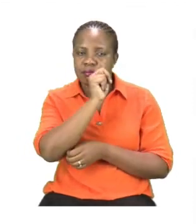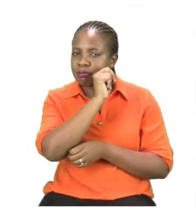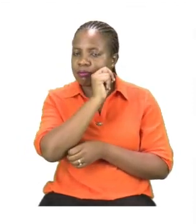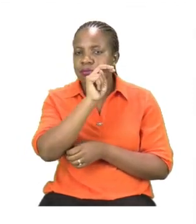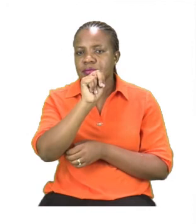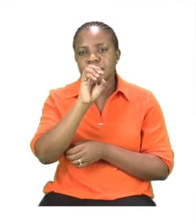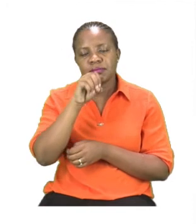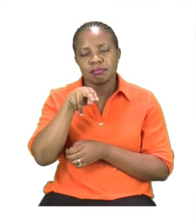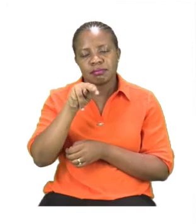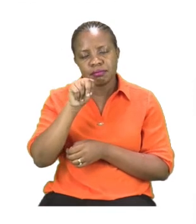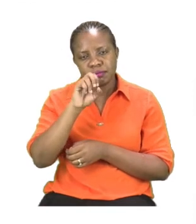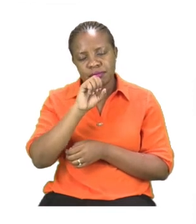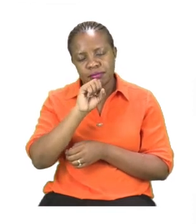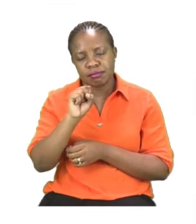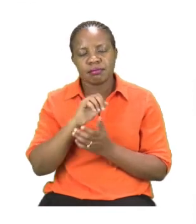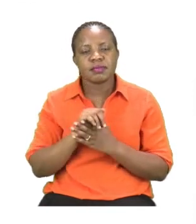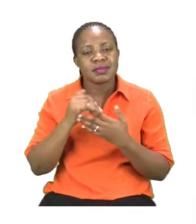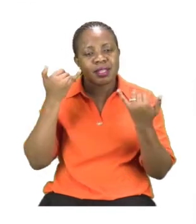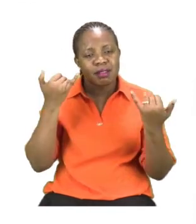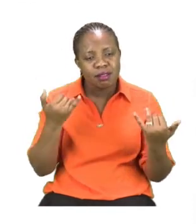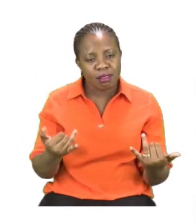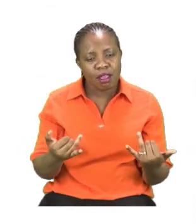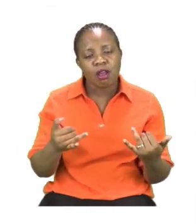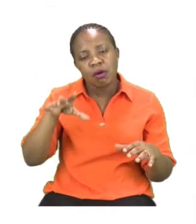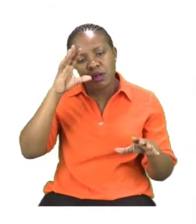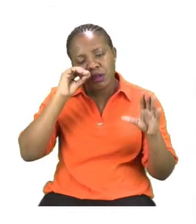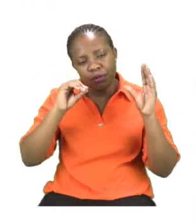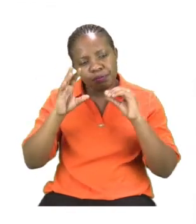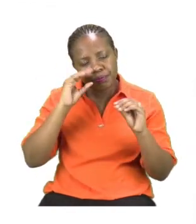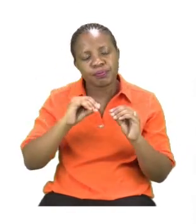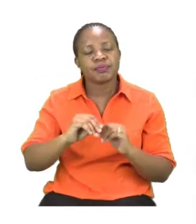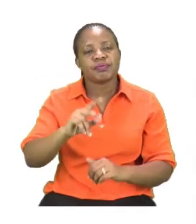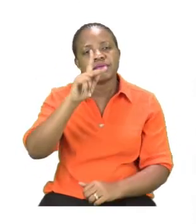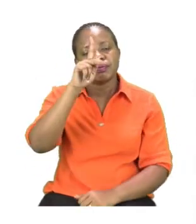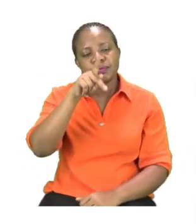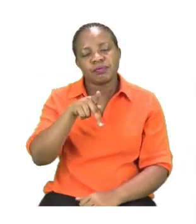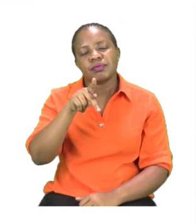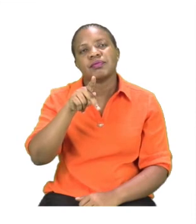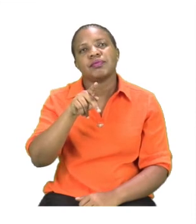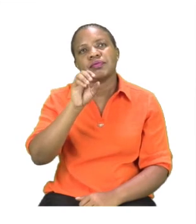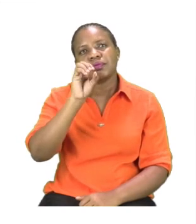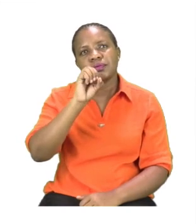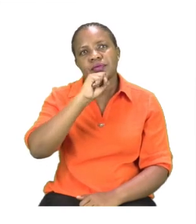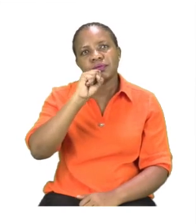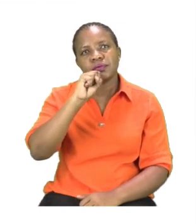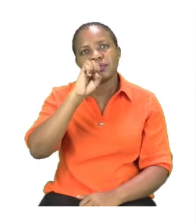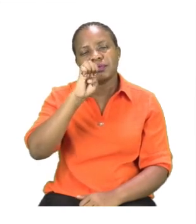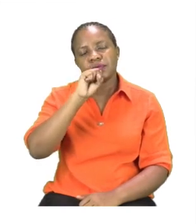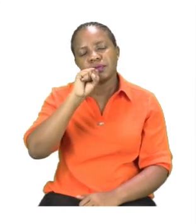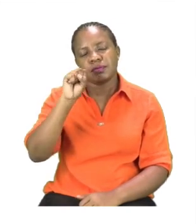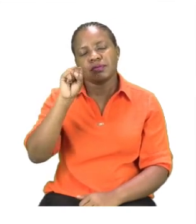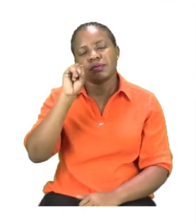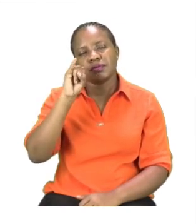owns the thing. So we have some possessive pronouns just below. But before